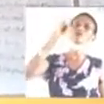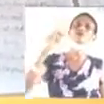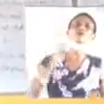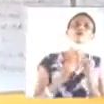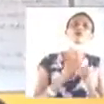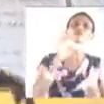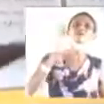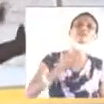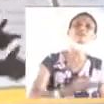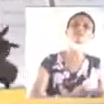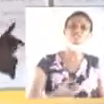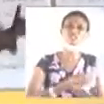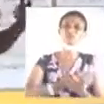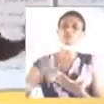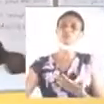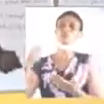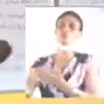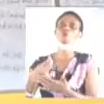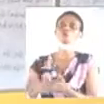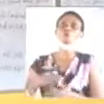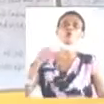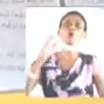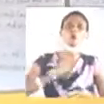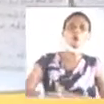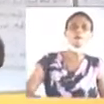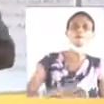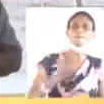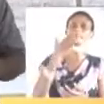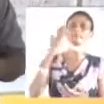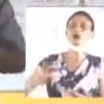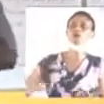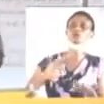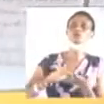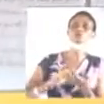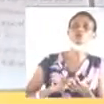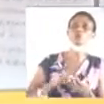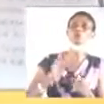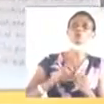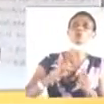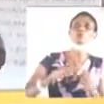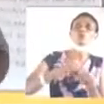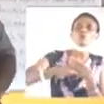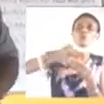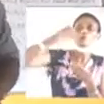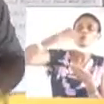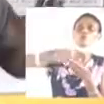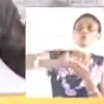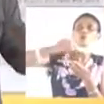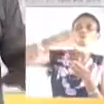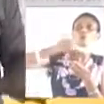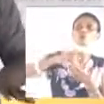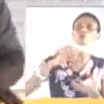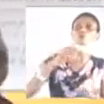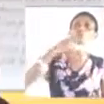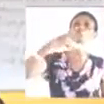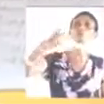5, they spend most of their money on drugs. Anytime they earn, when there's small money, their focus